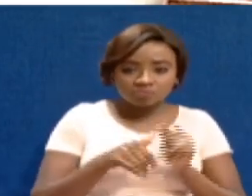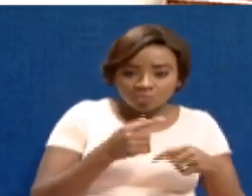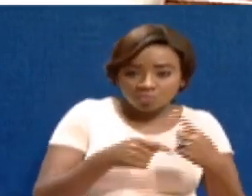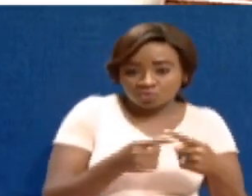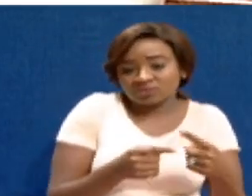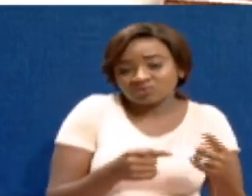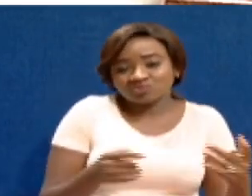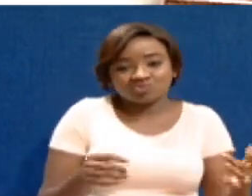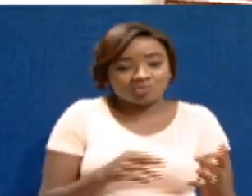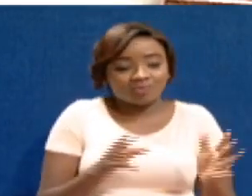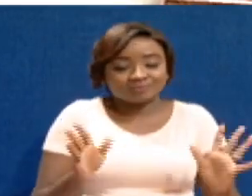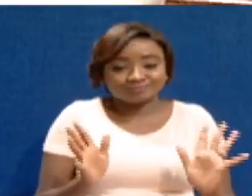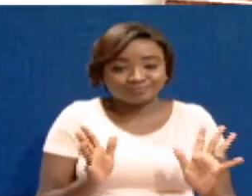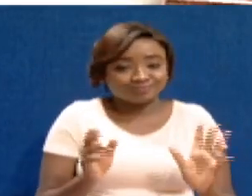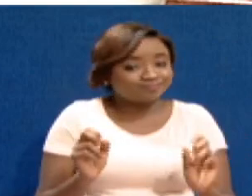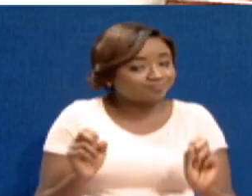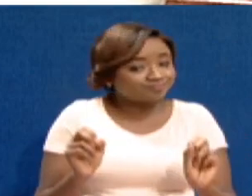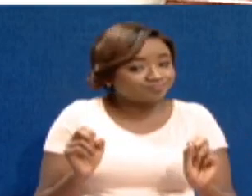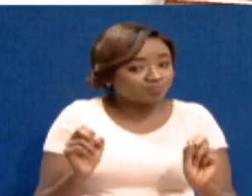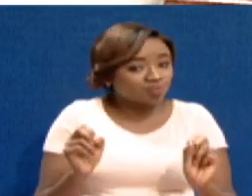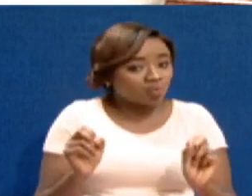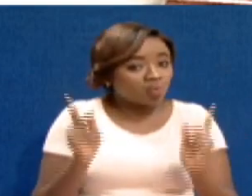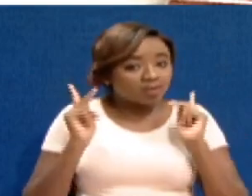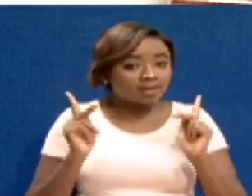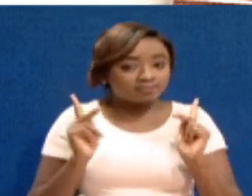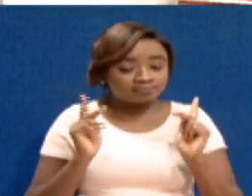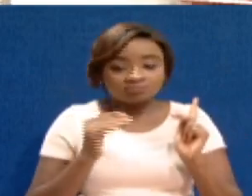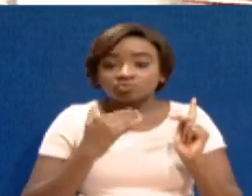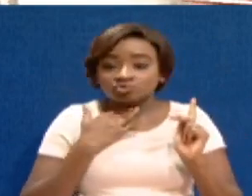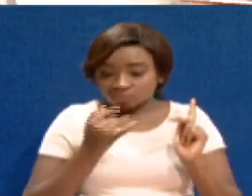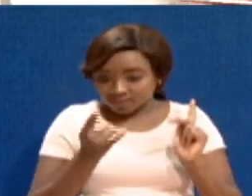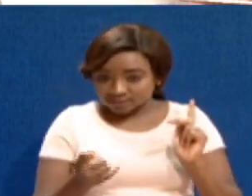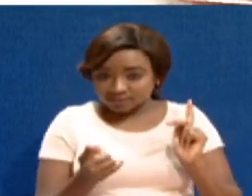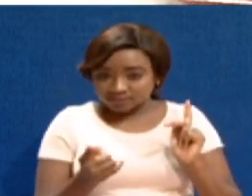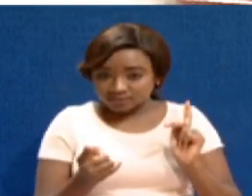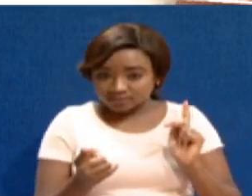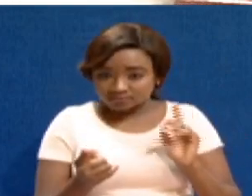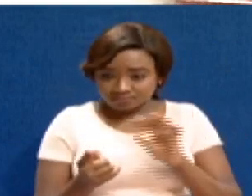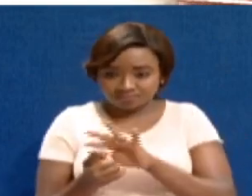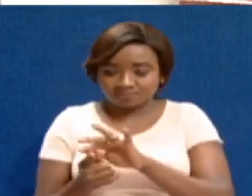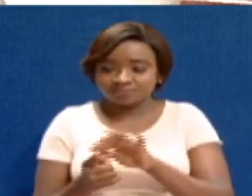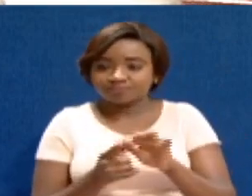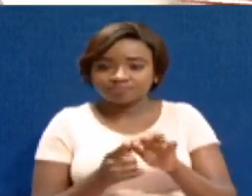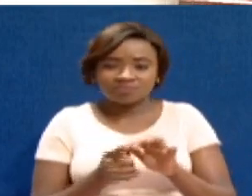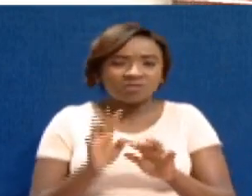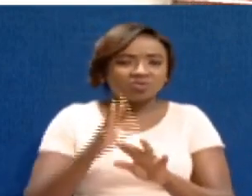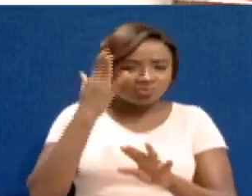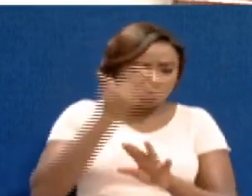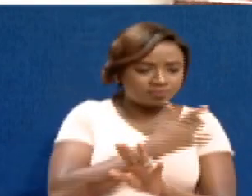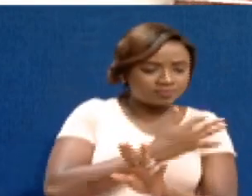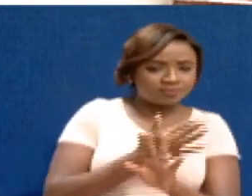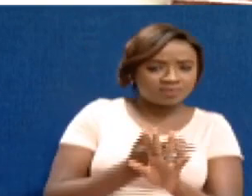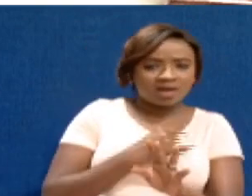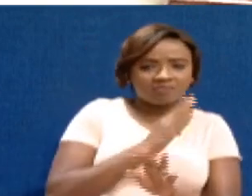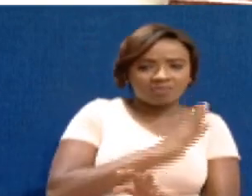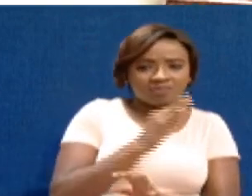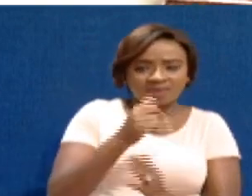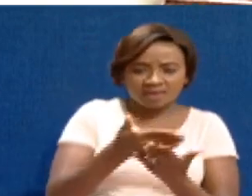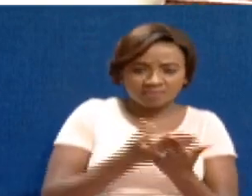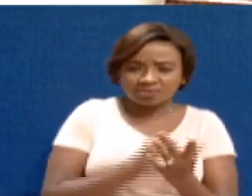actually going to turn a private initiative into a popular initiative and then ask for constitutional